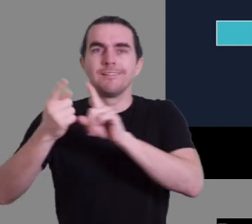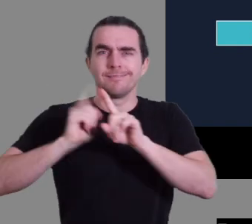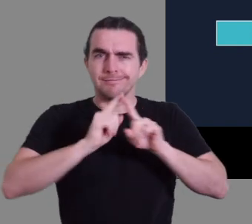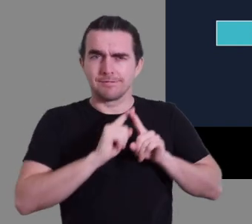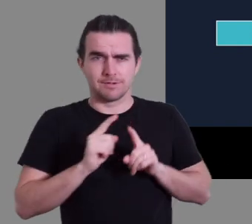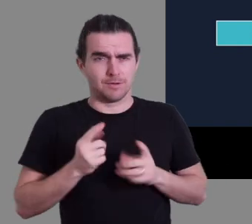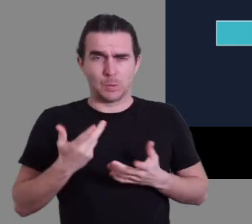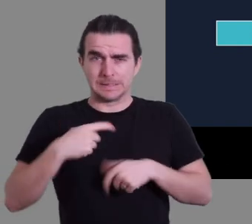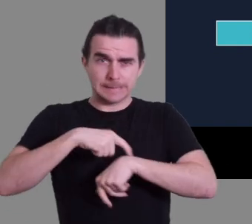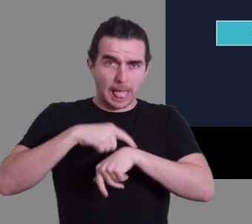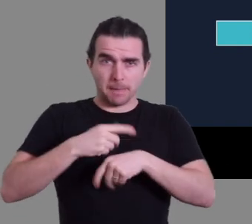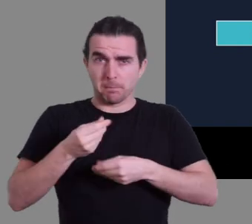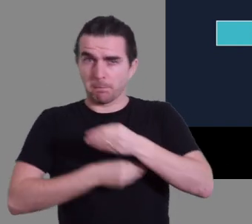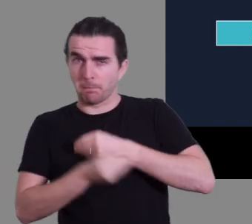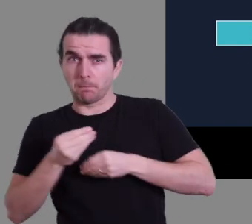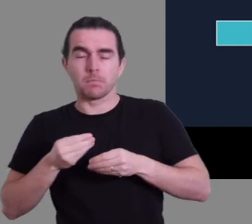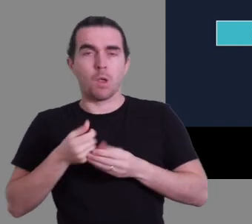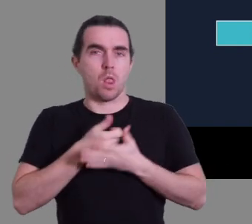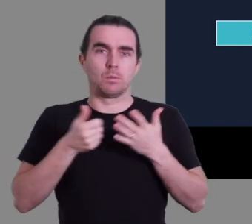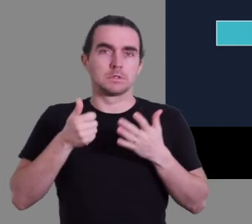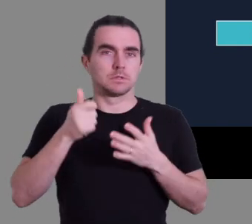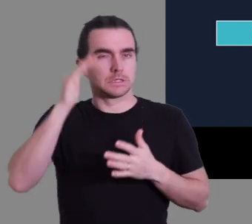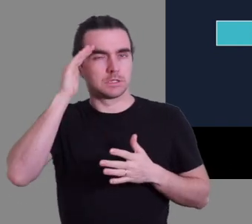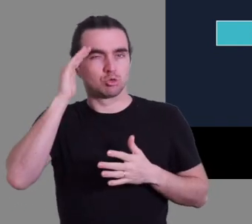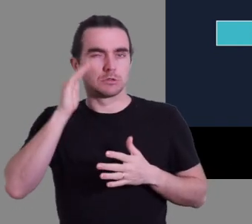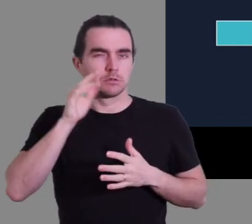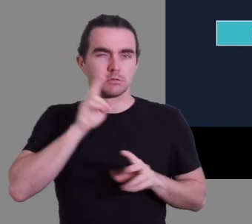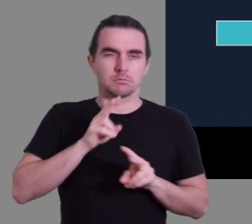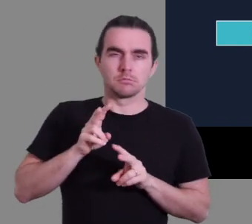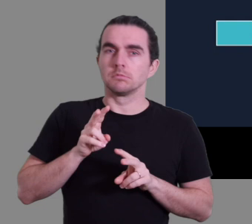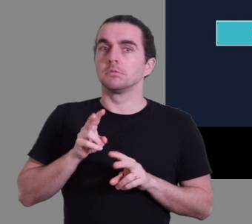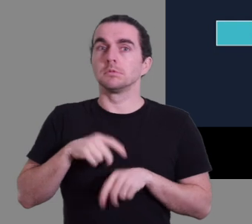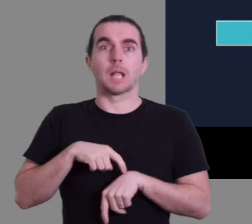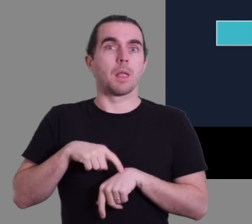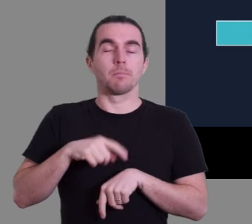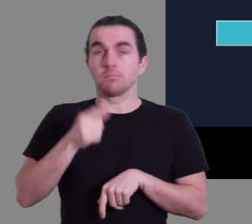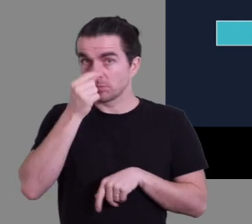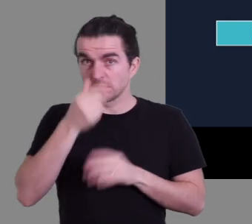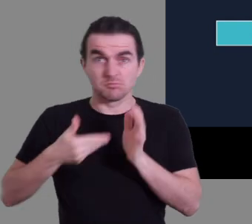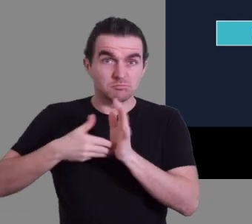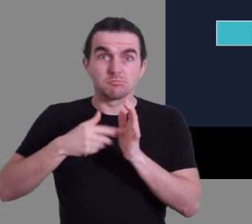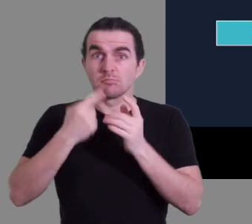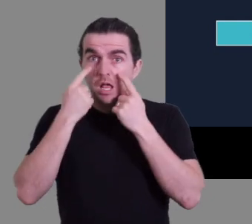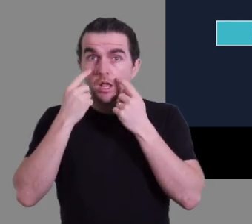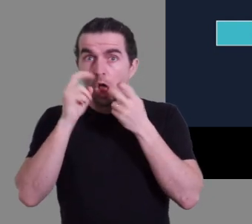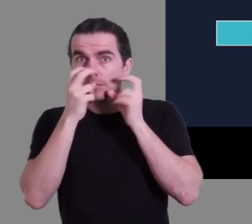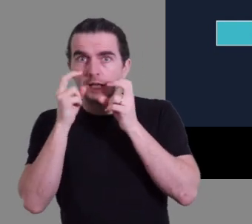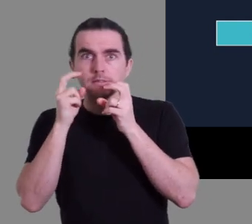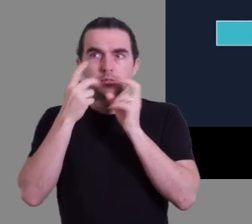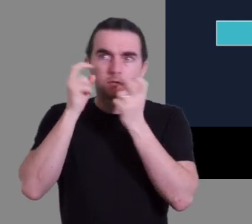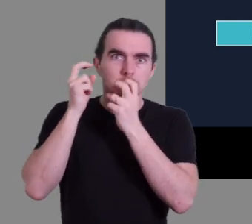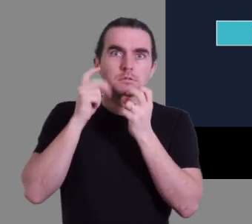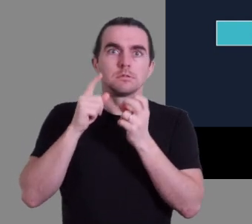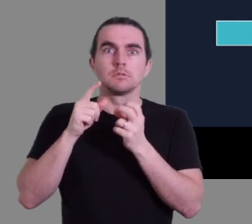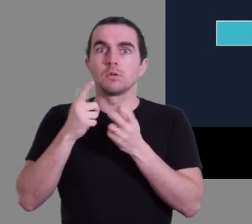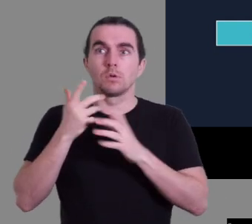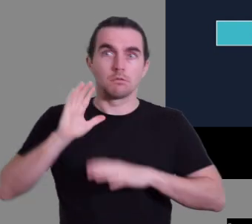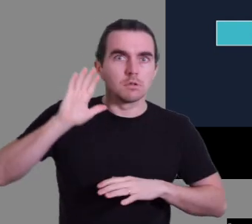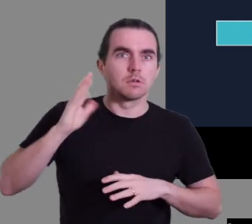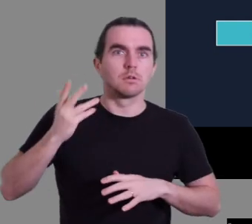centre half who he sees danger to drop off. The timing could be eye contact. It could be a hand